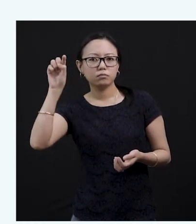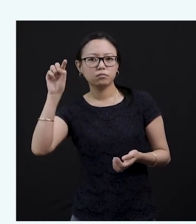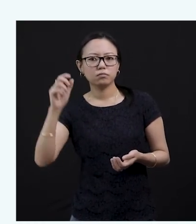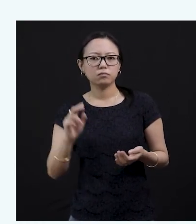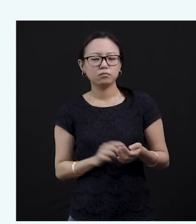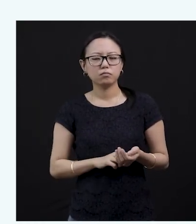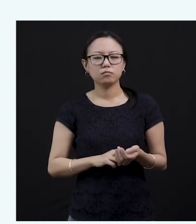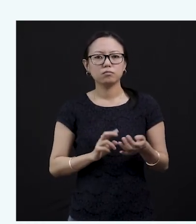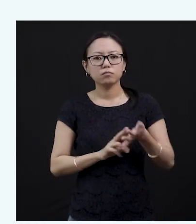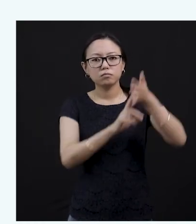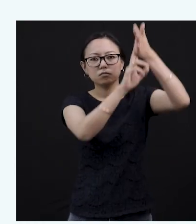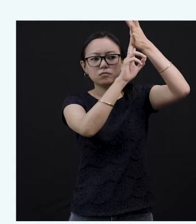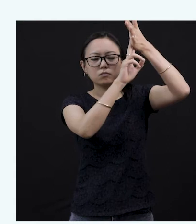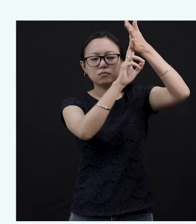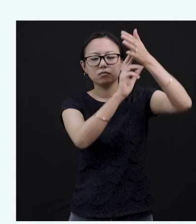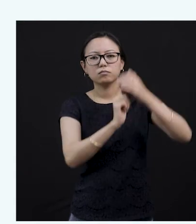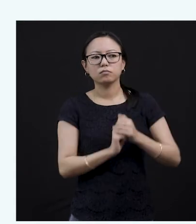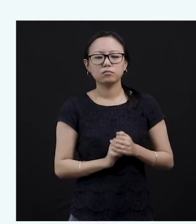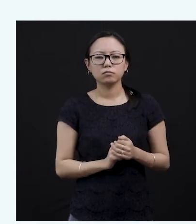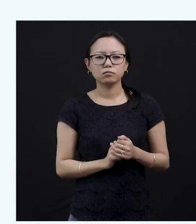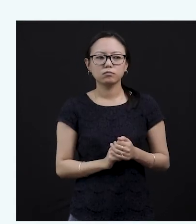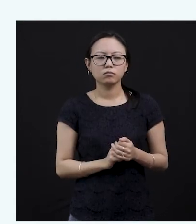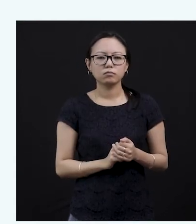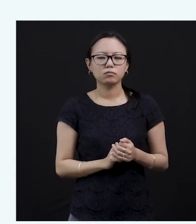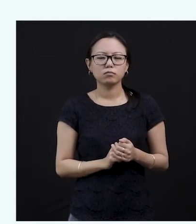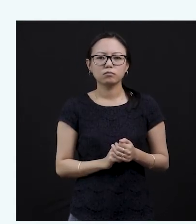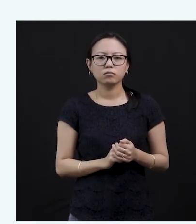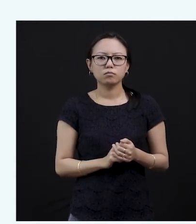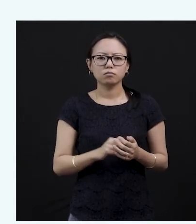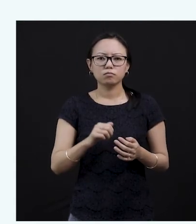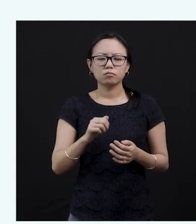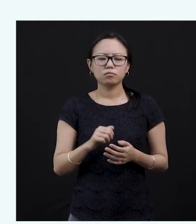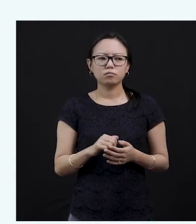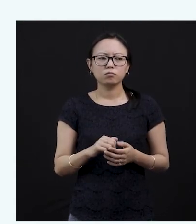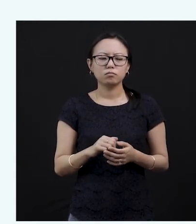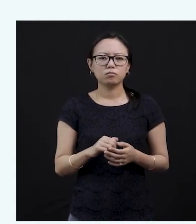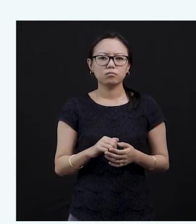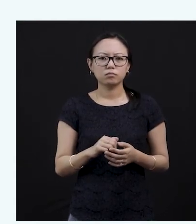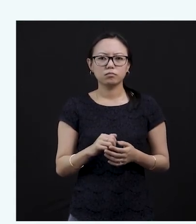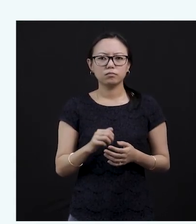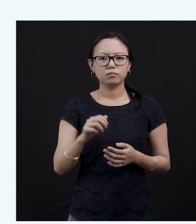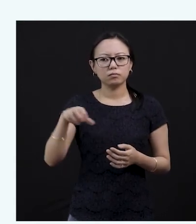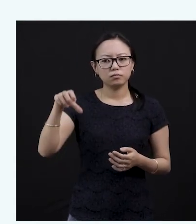north of latitude. Then talking about the longitudes, it is from